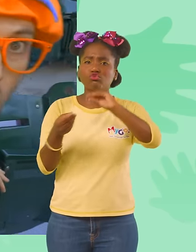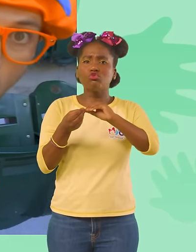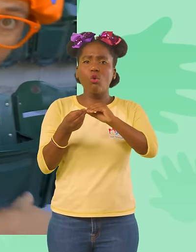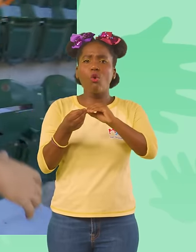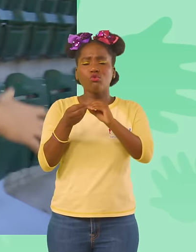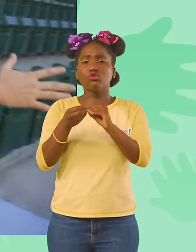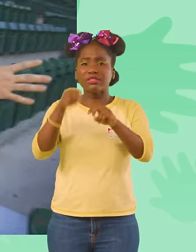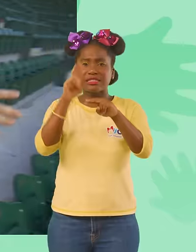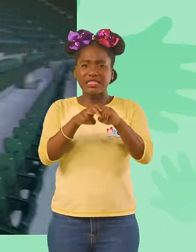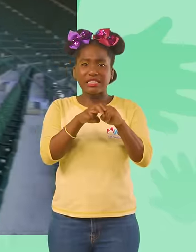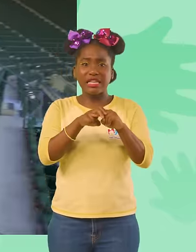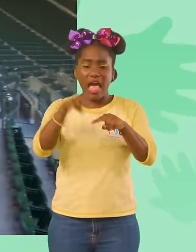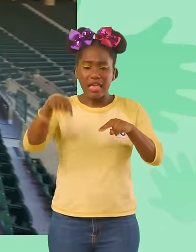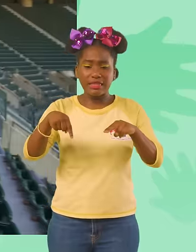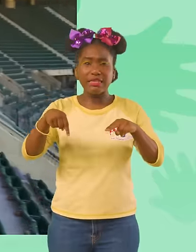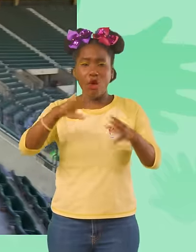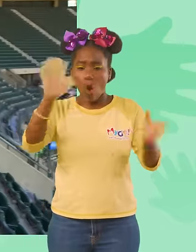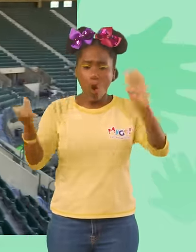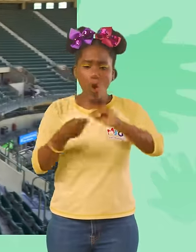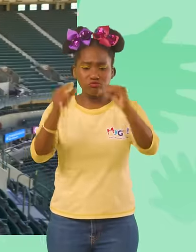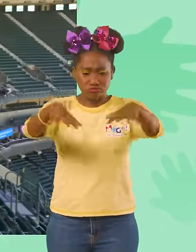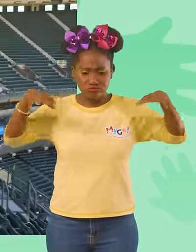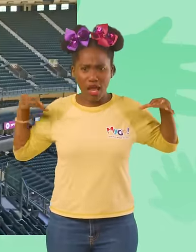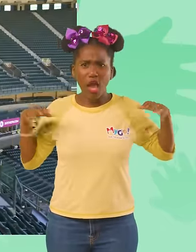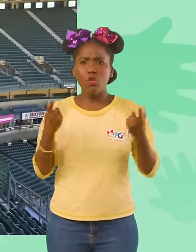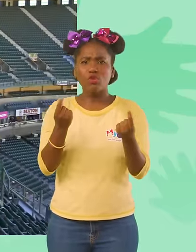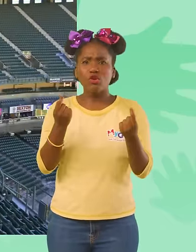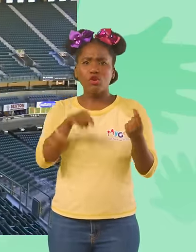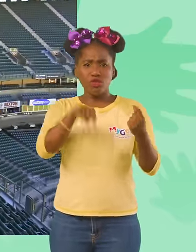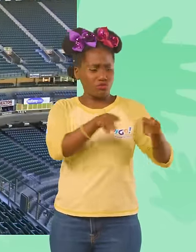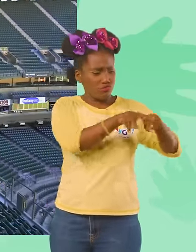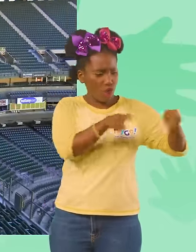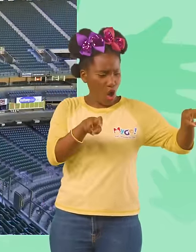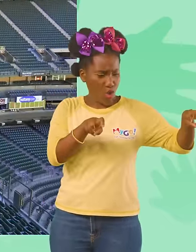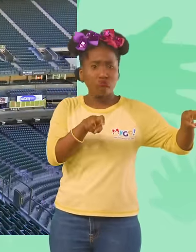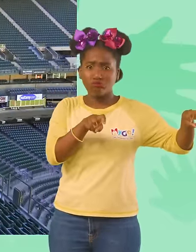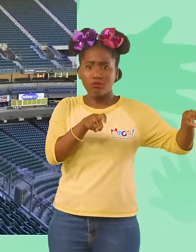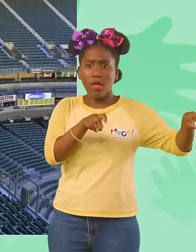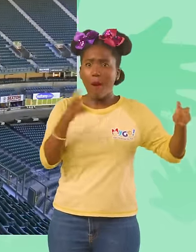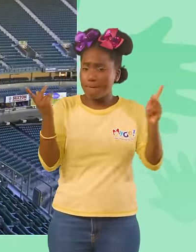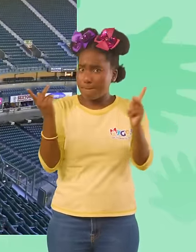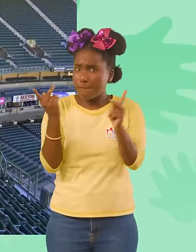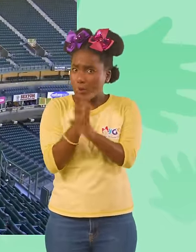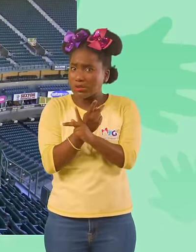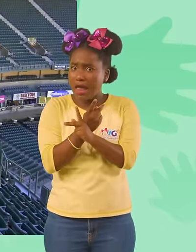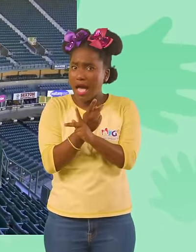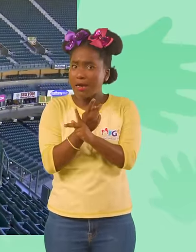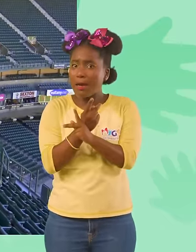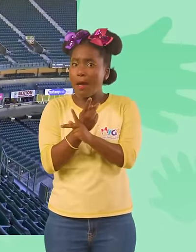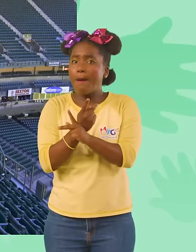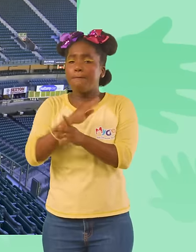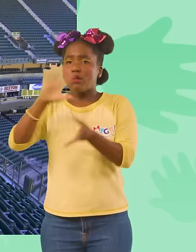this whole stadium, you just take this row and multiply it by the